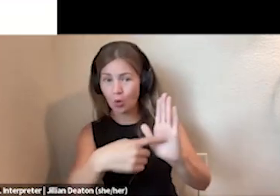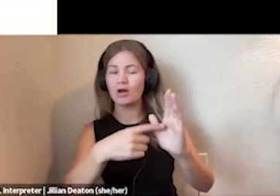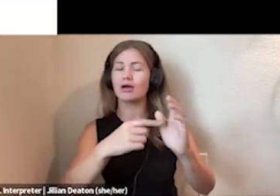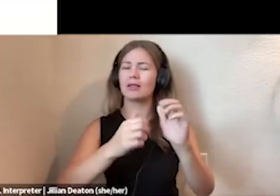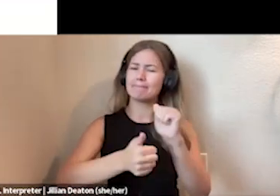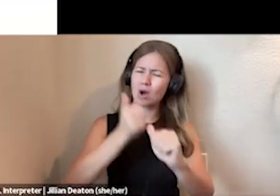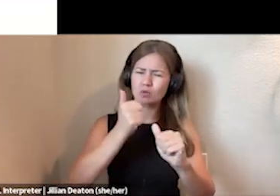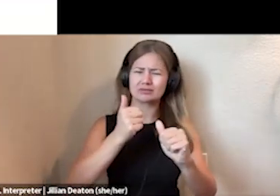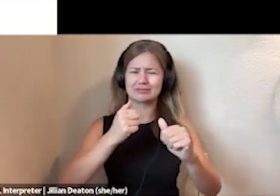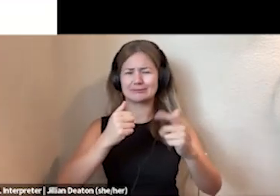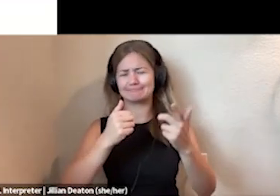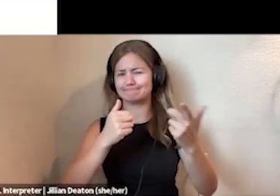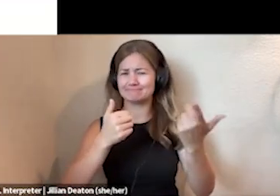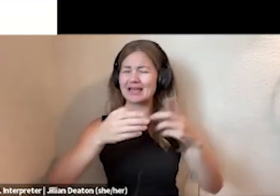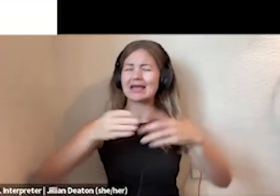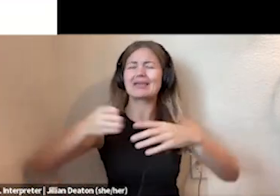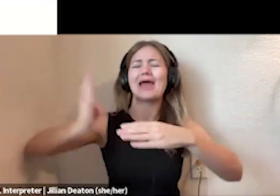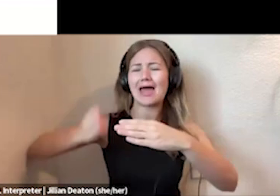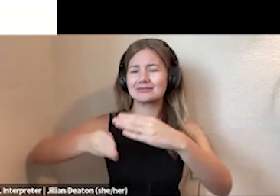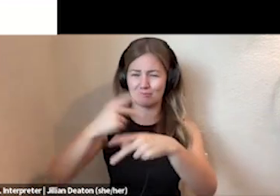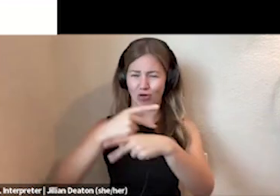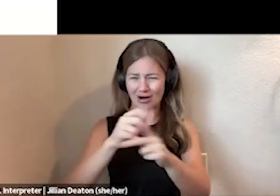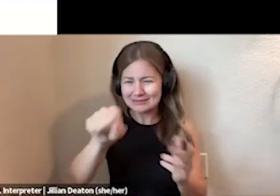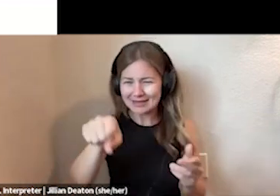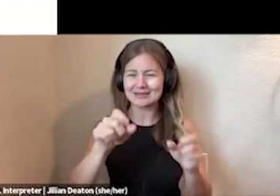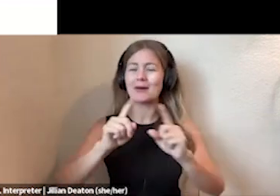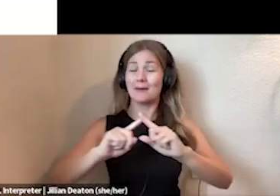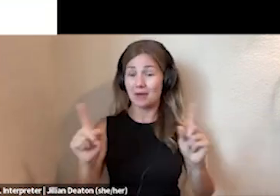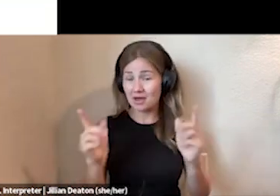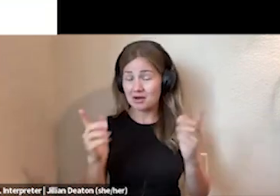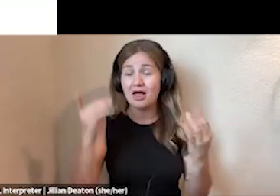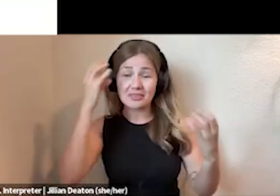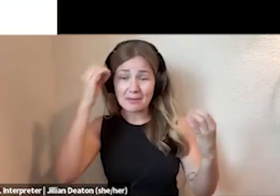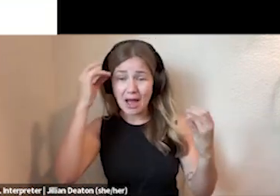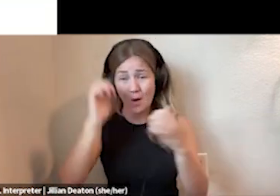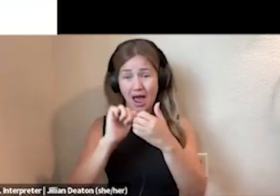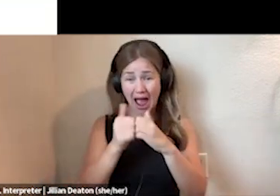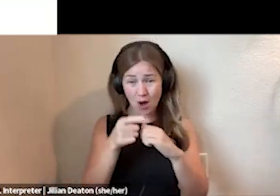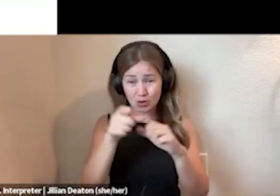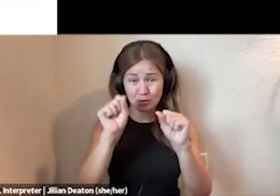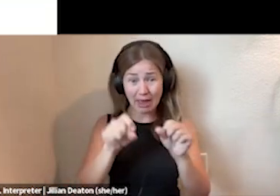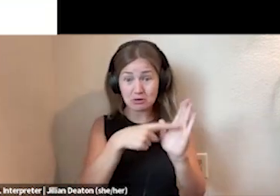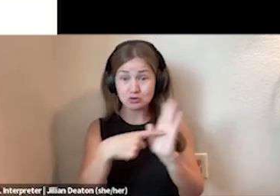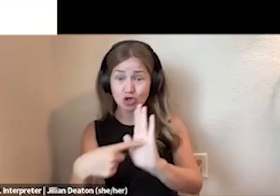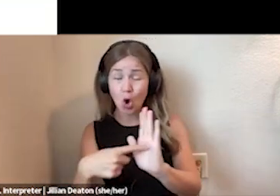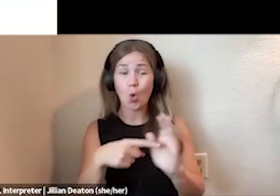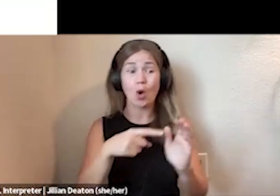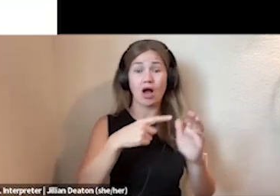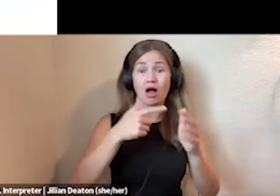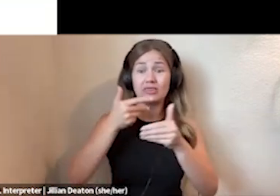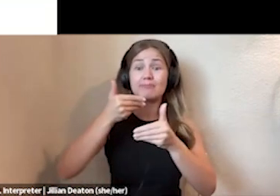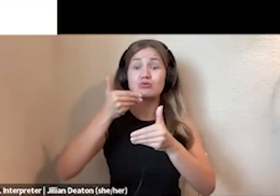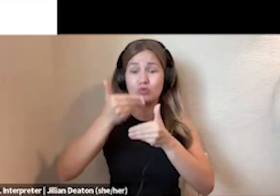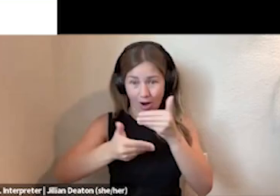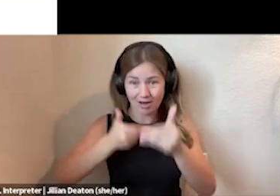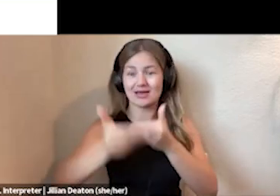work. But as you think about how comfortable you can be showing bits of process, I find that people, particularly